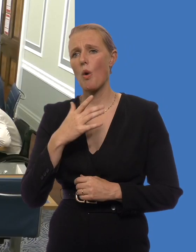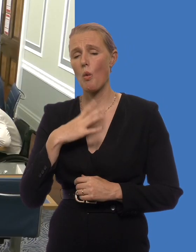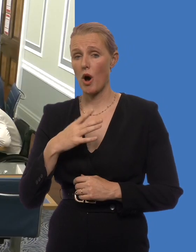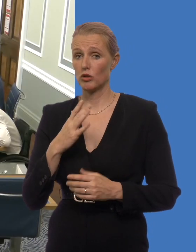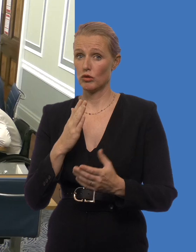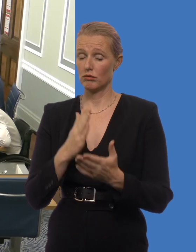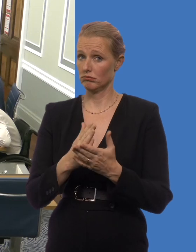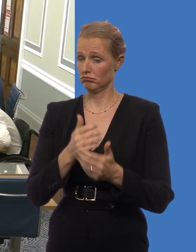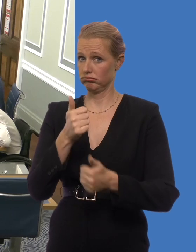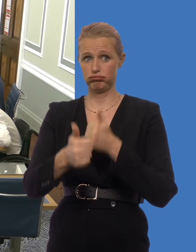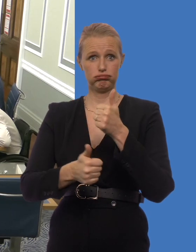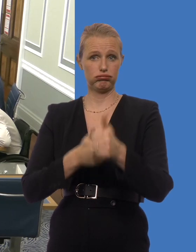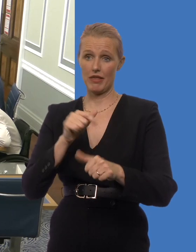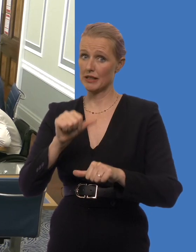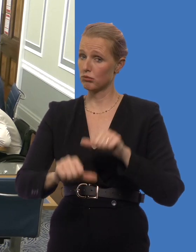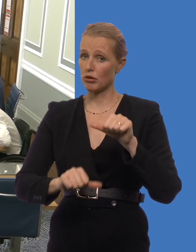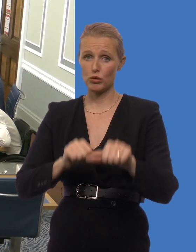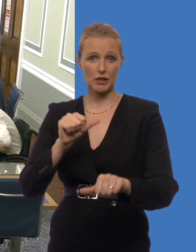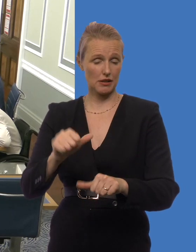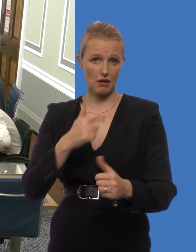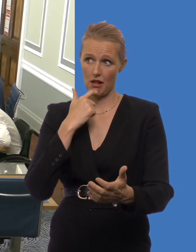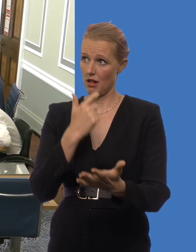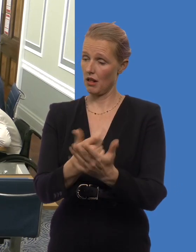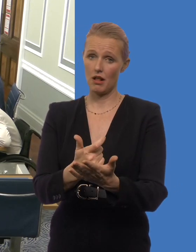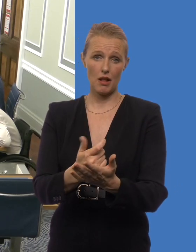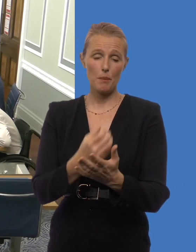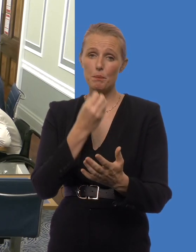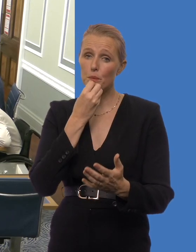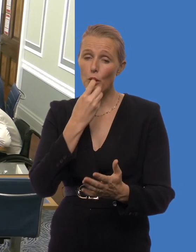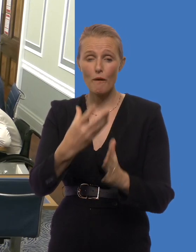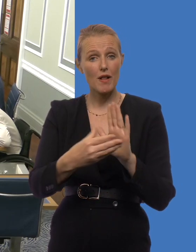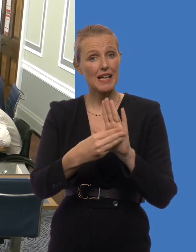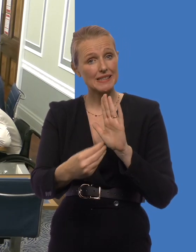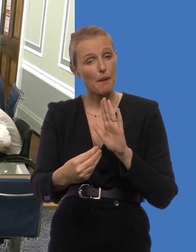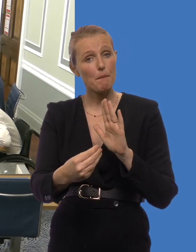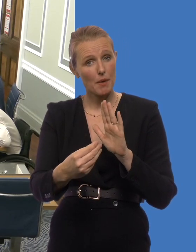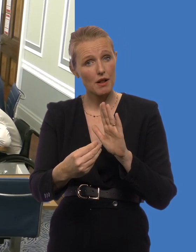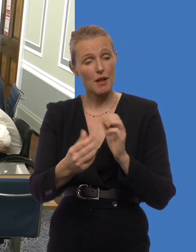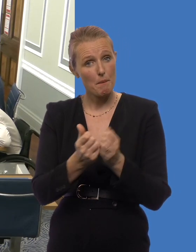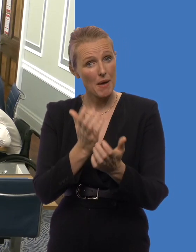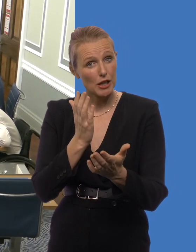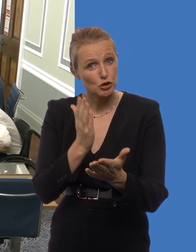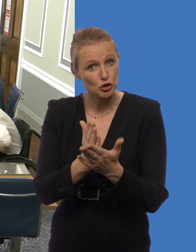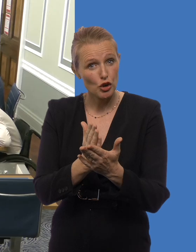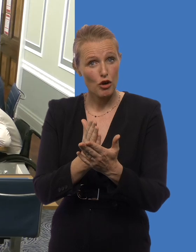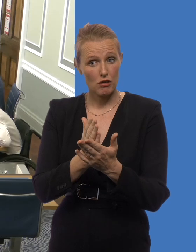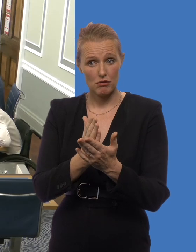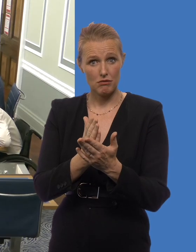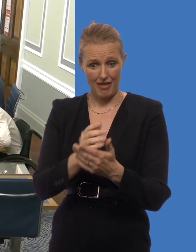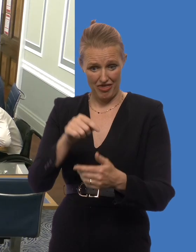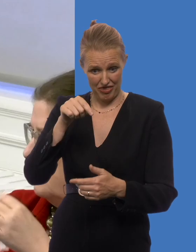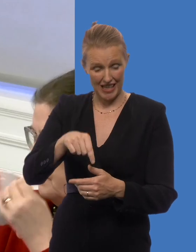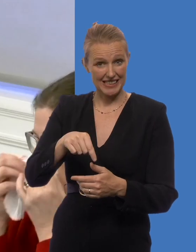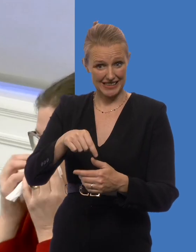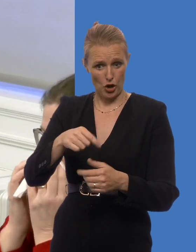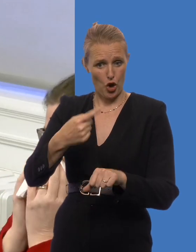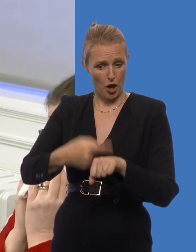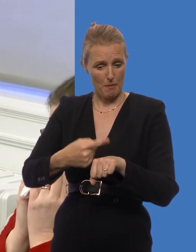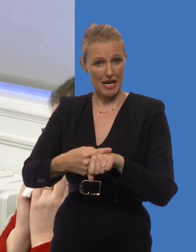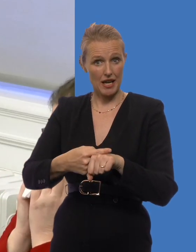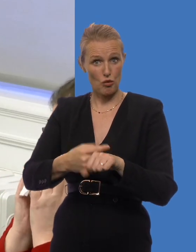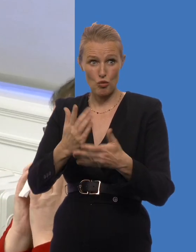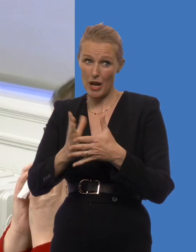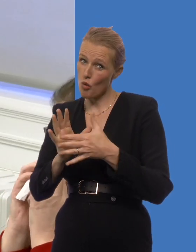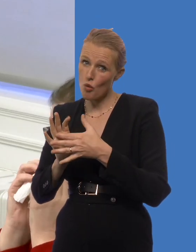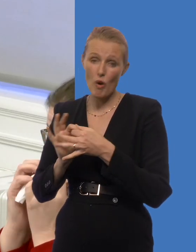commend the process. I think this is a really good example of how we can make something that is relevant to a particular section of our community